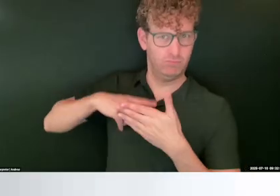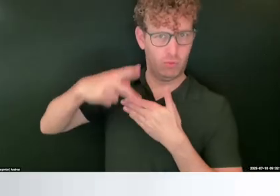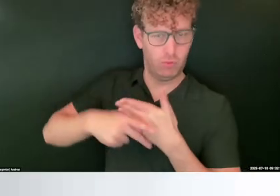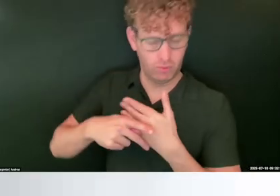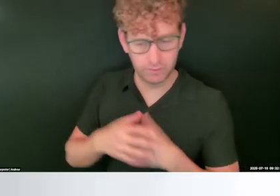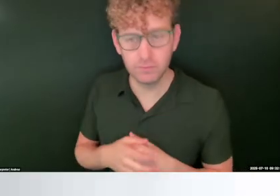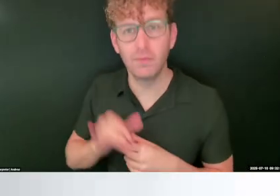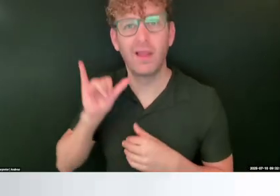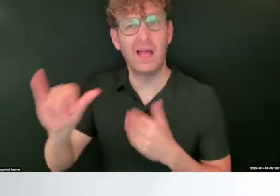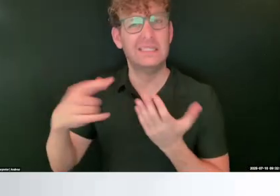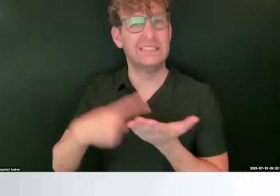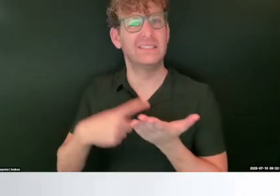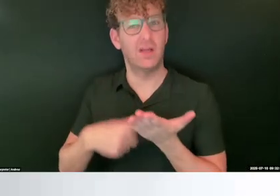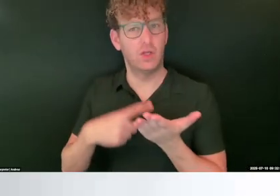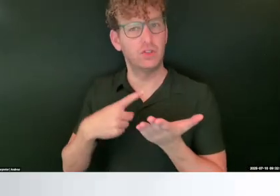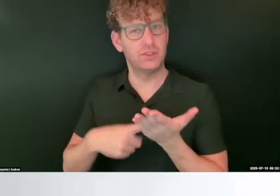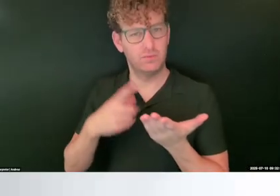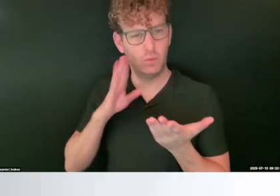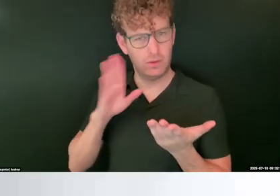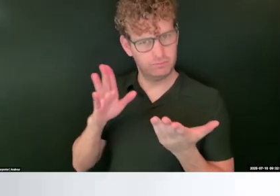center around program alignment.